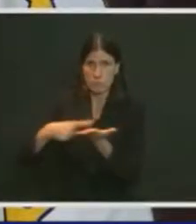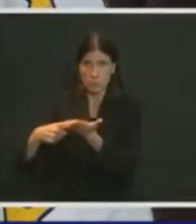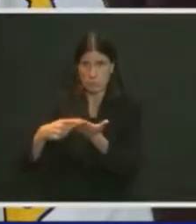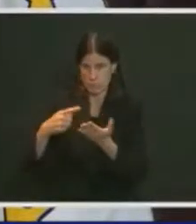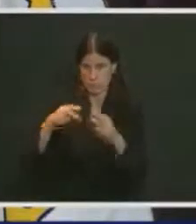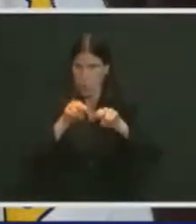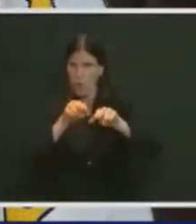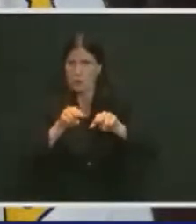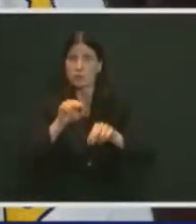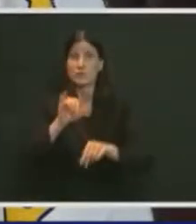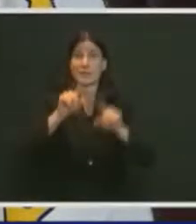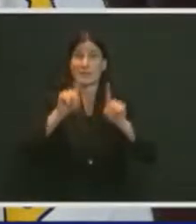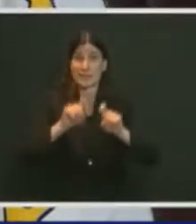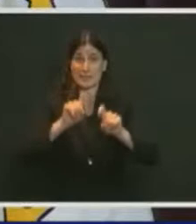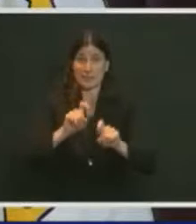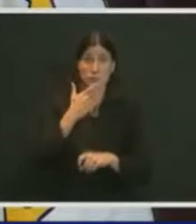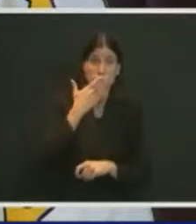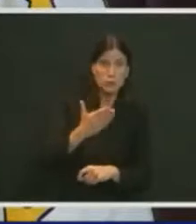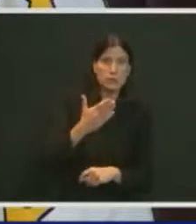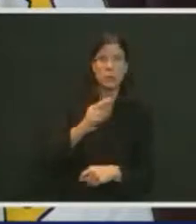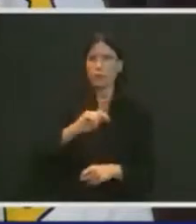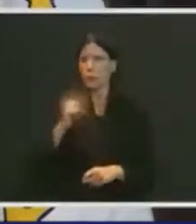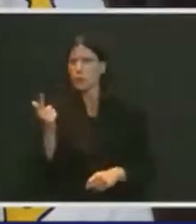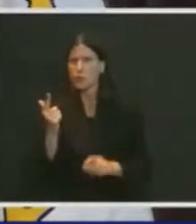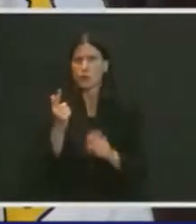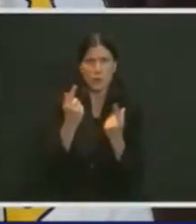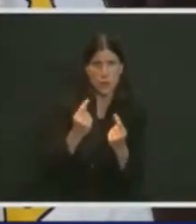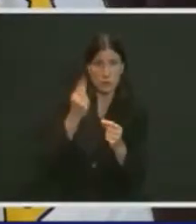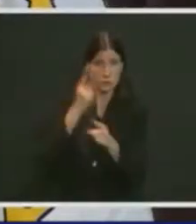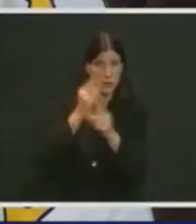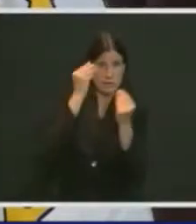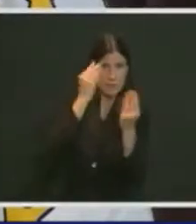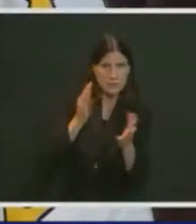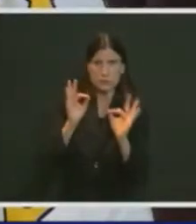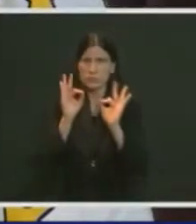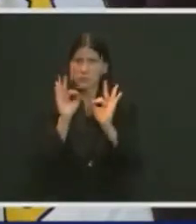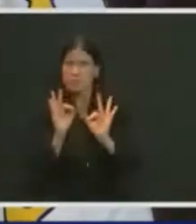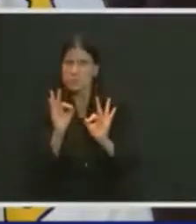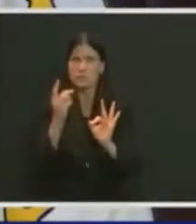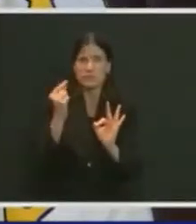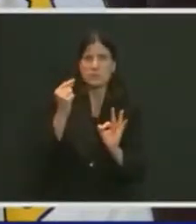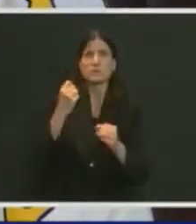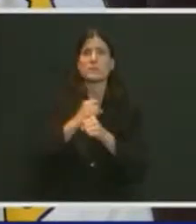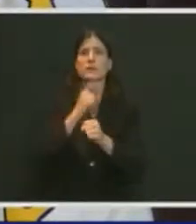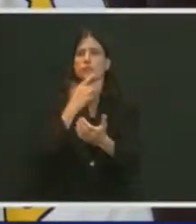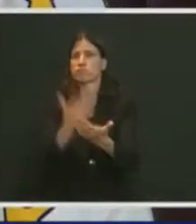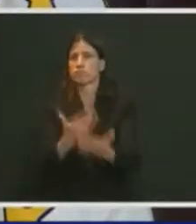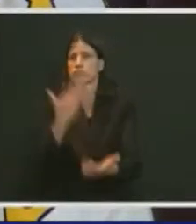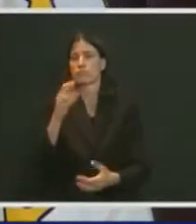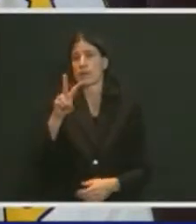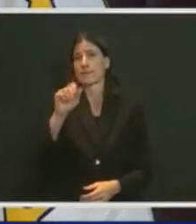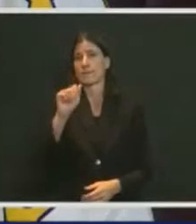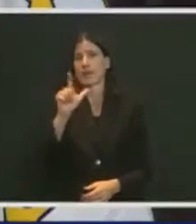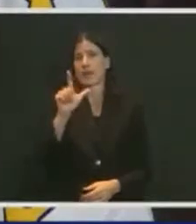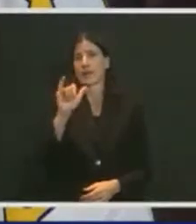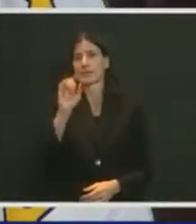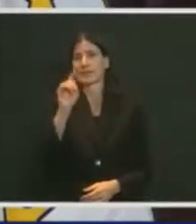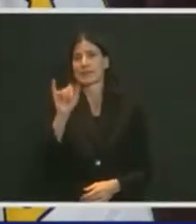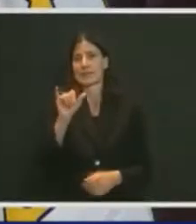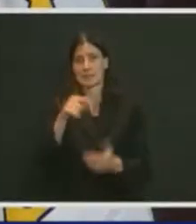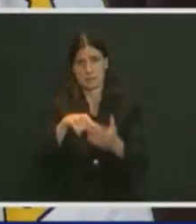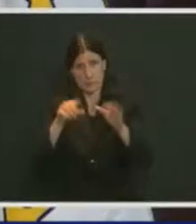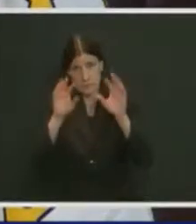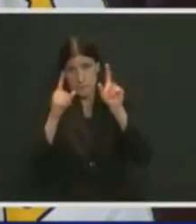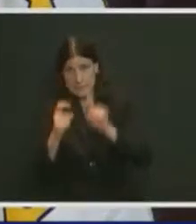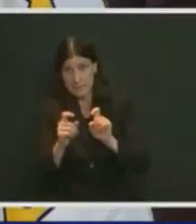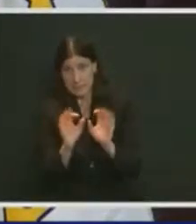the information we need about how to use the tests best to our advantage. We are using many